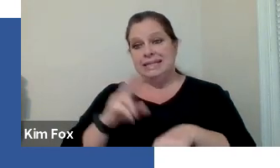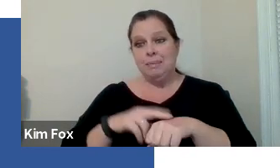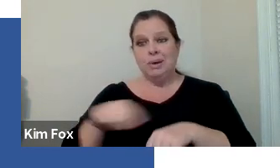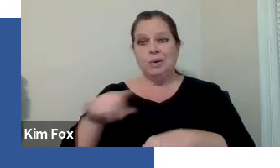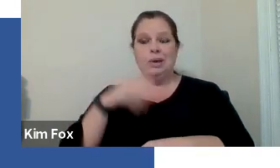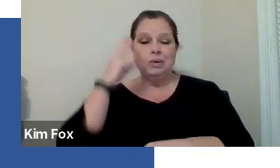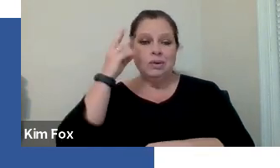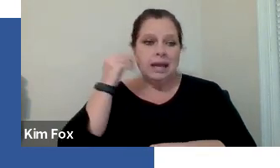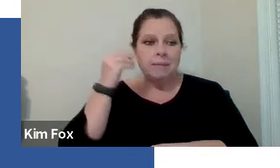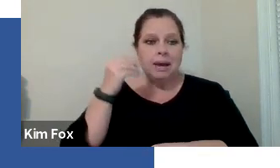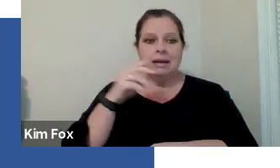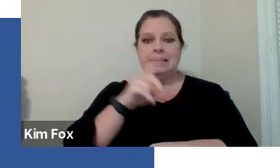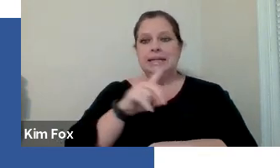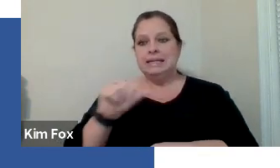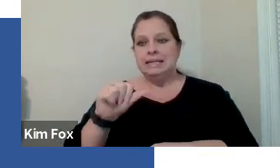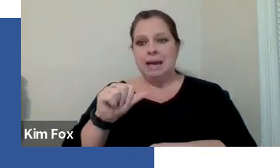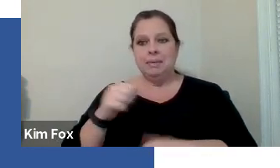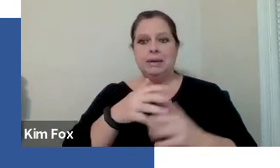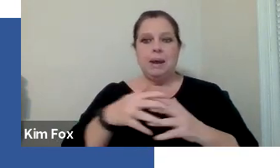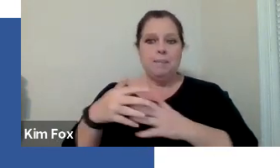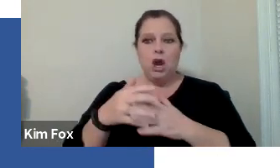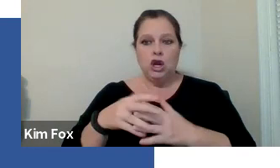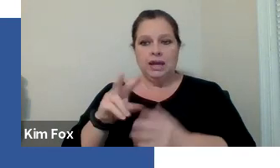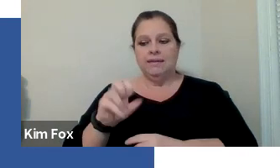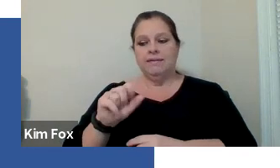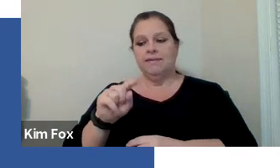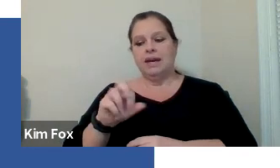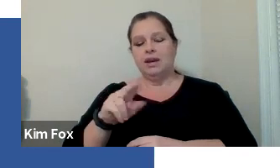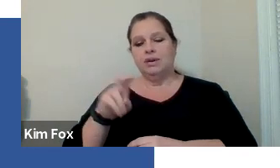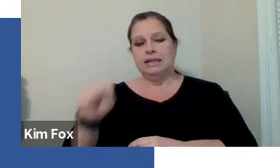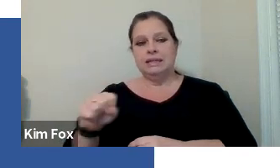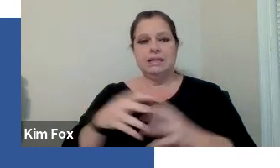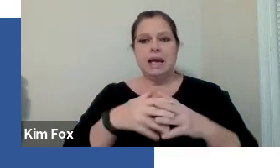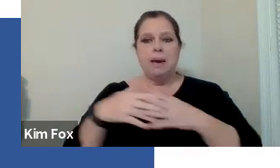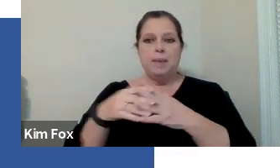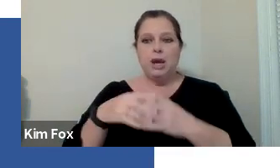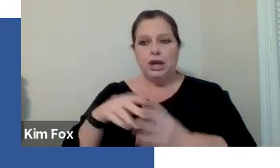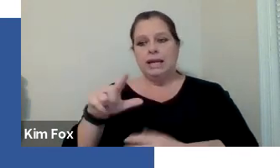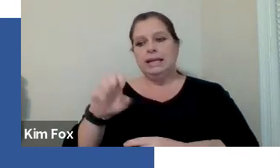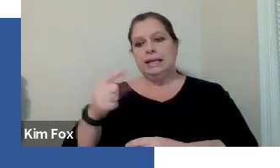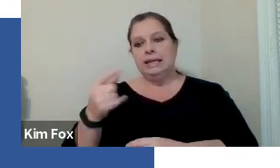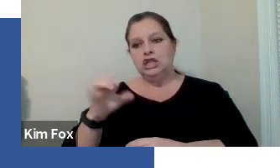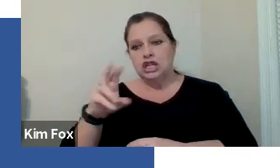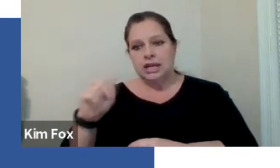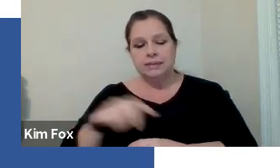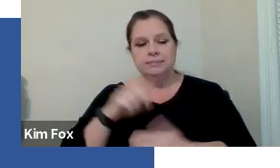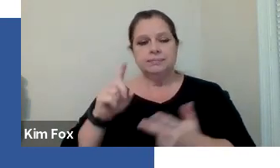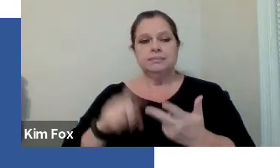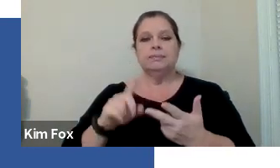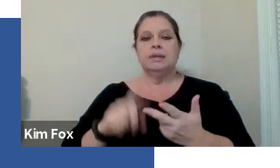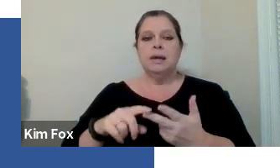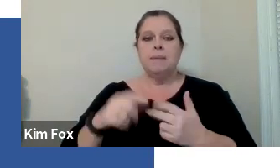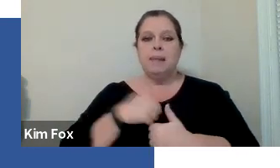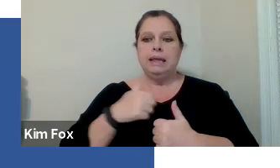of is Disabled American Veterans, the American Legion, Military Order of Purple